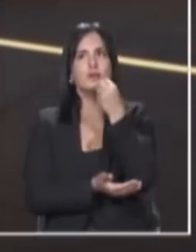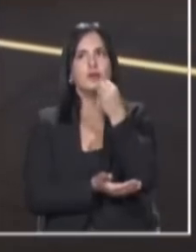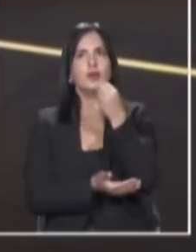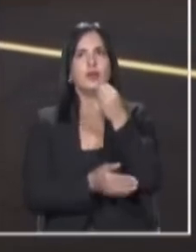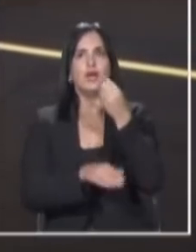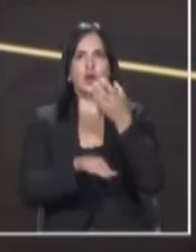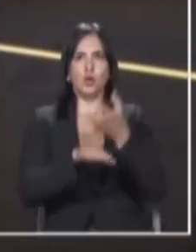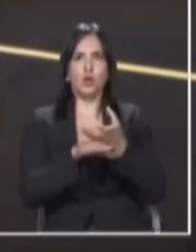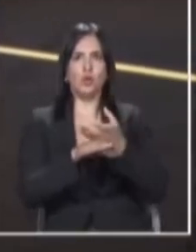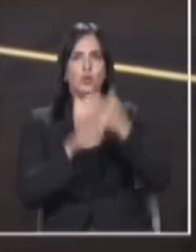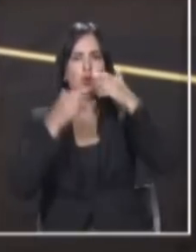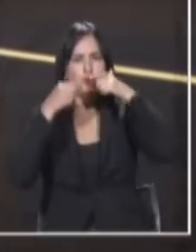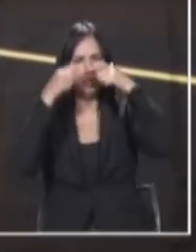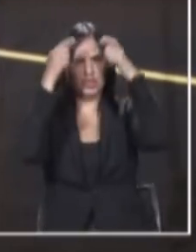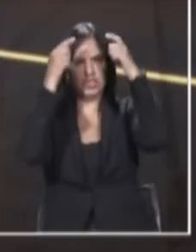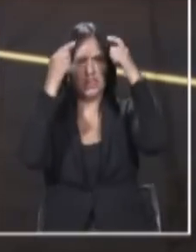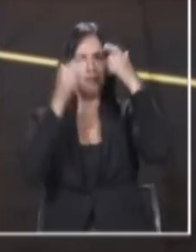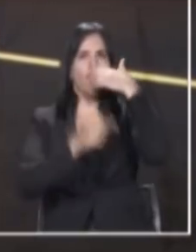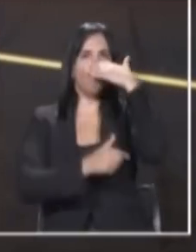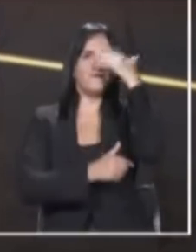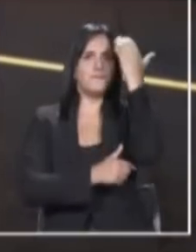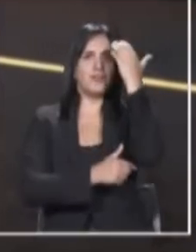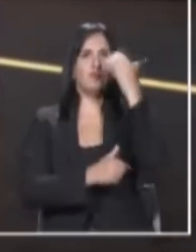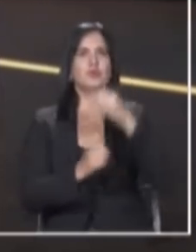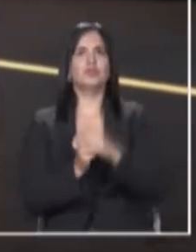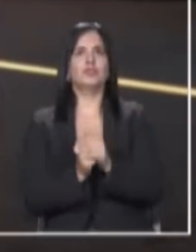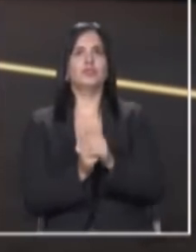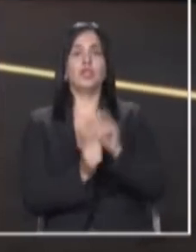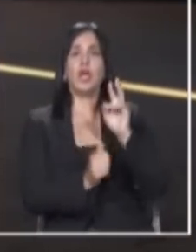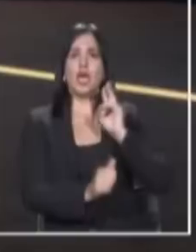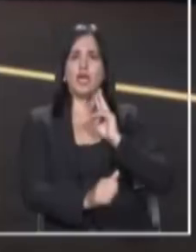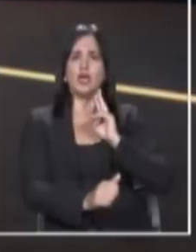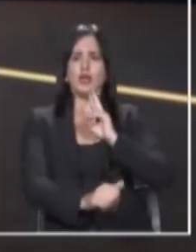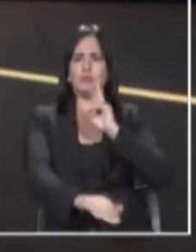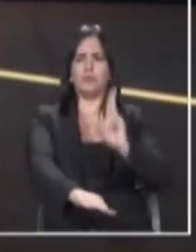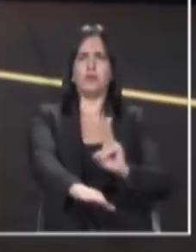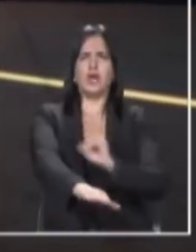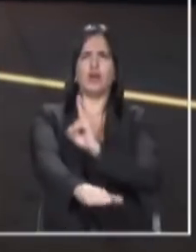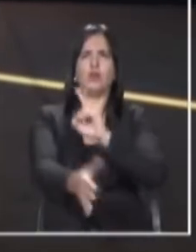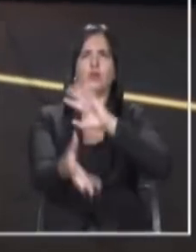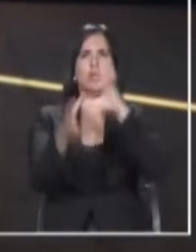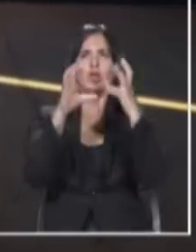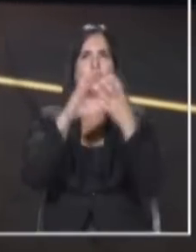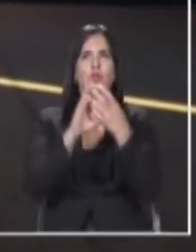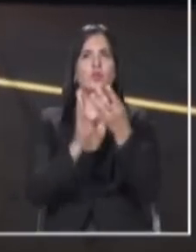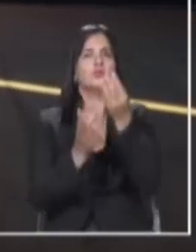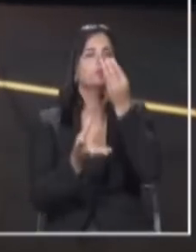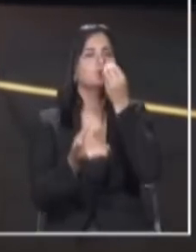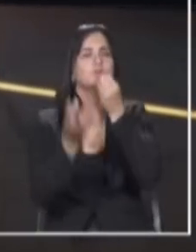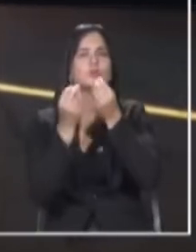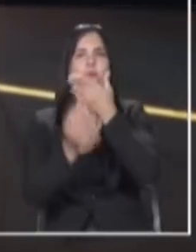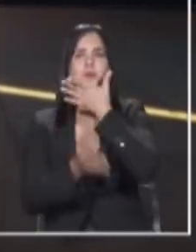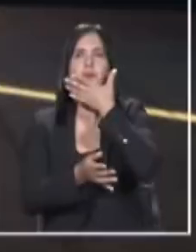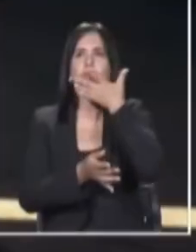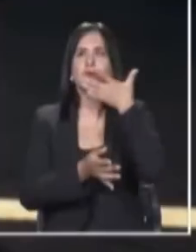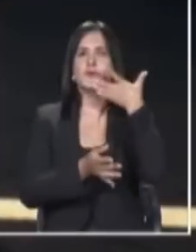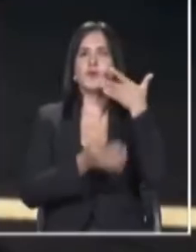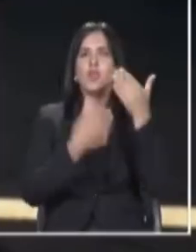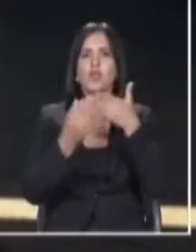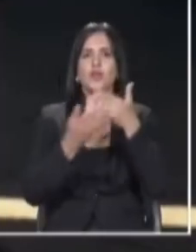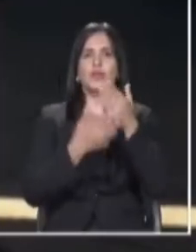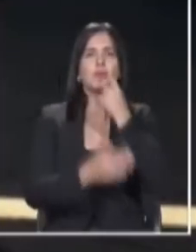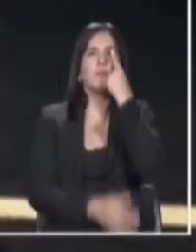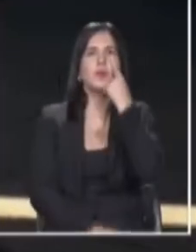Anthony Bourdain he traveled the world trying the most extravagant food from the places he visited